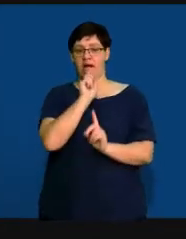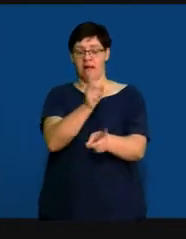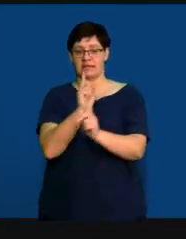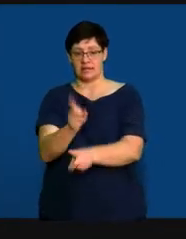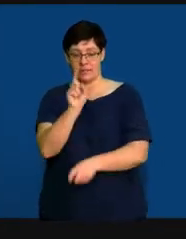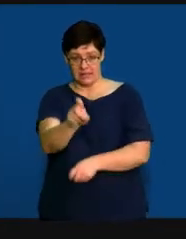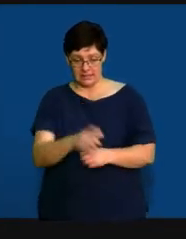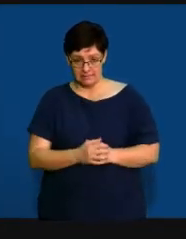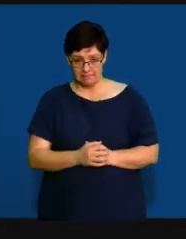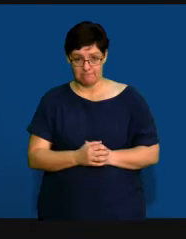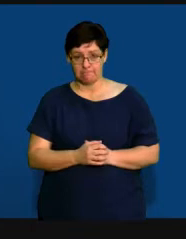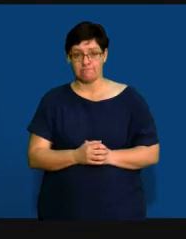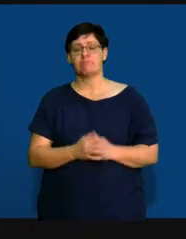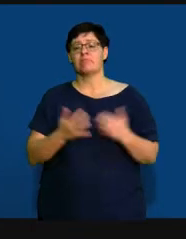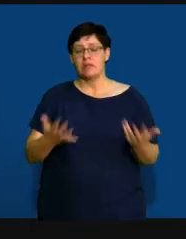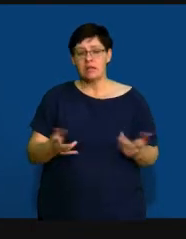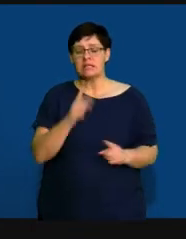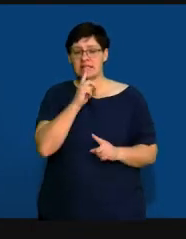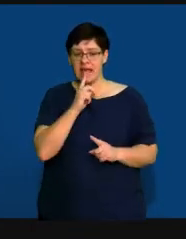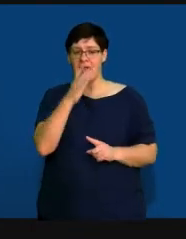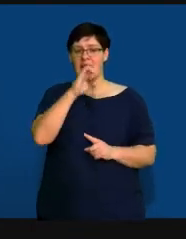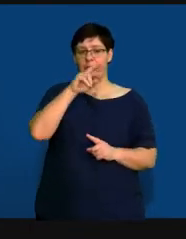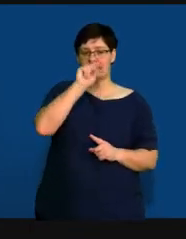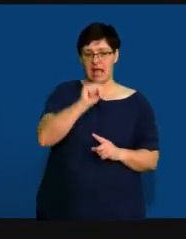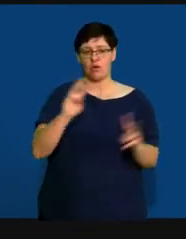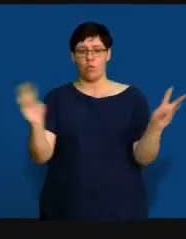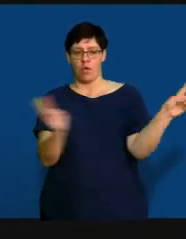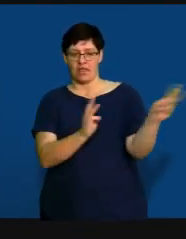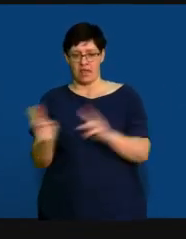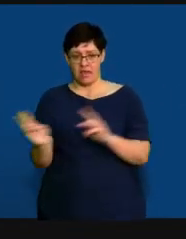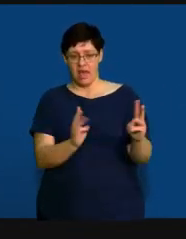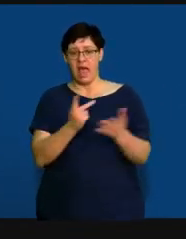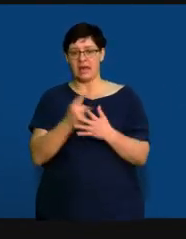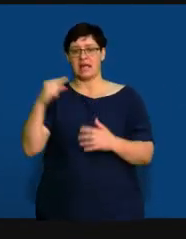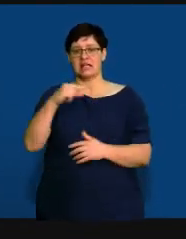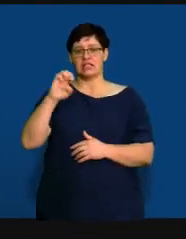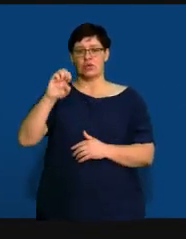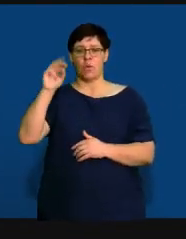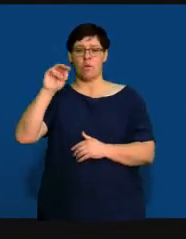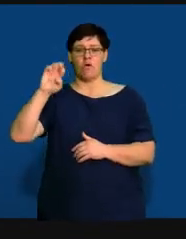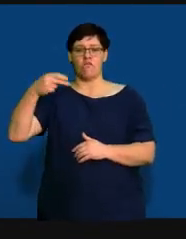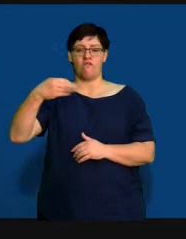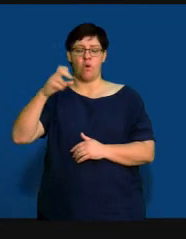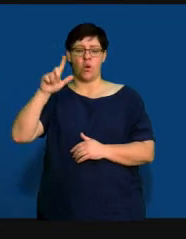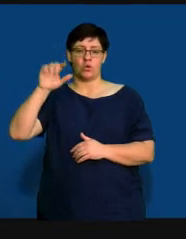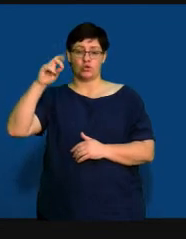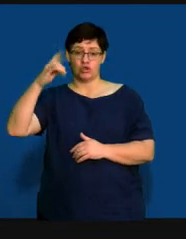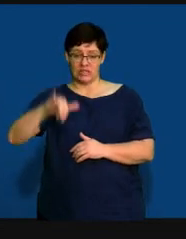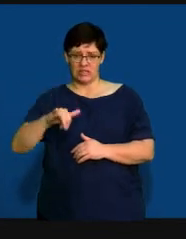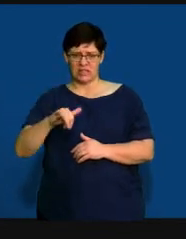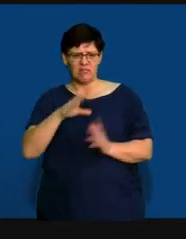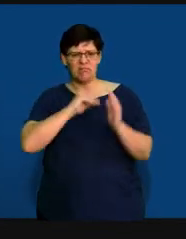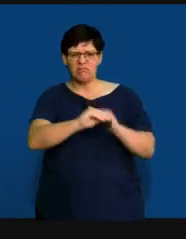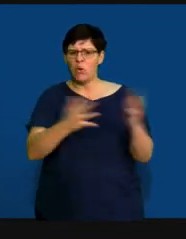Remember, as we've indicated, climate and weather as well as geomorphology is located in section A.